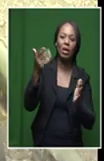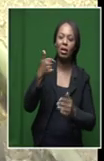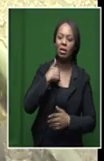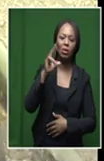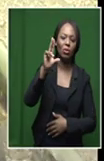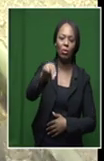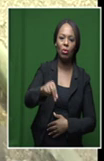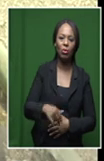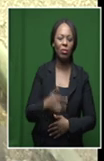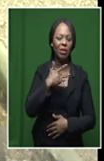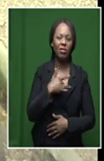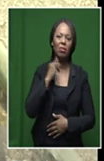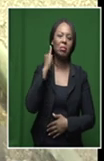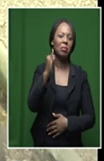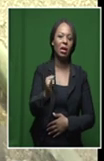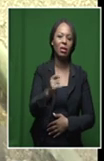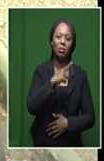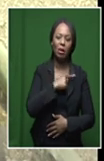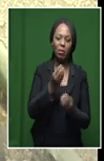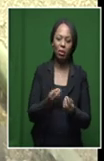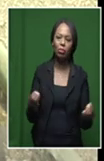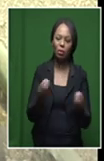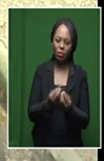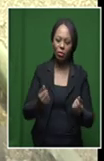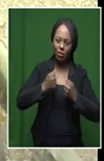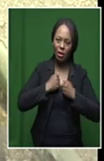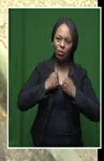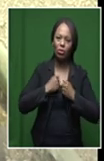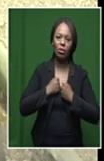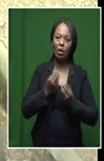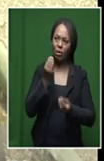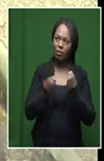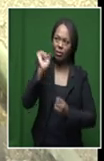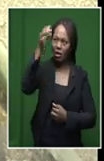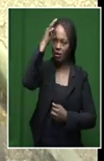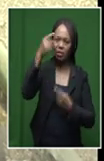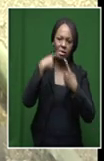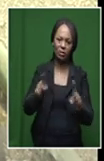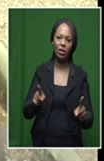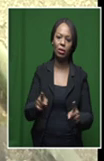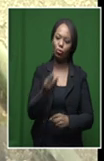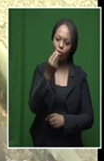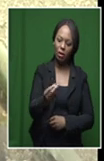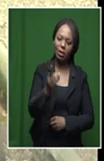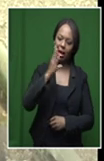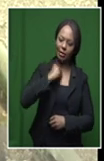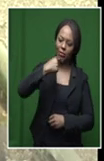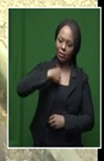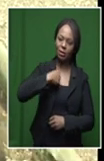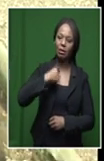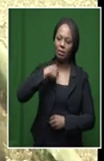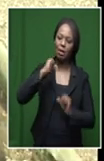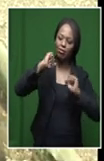Mina ngifila bad because abantwana bethu kusabantwana be-government. Umntana kumele aze kimi acele kimi